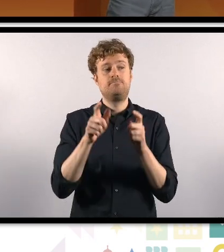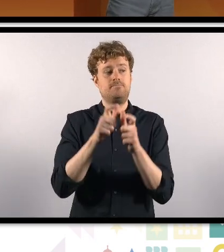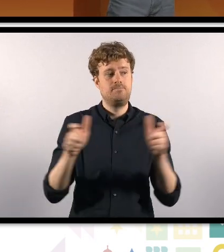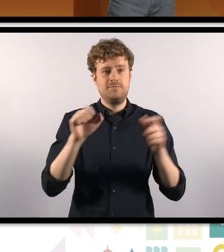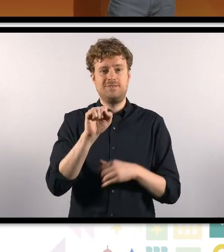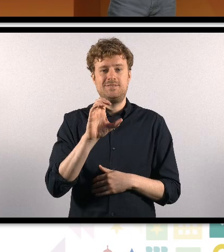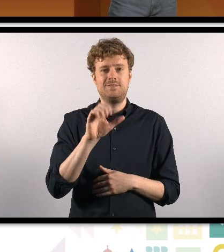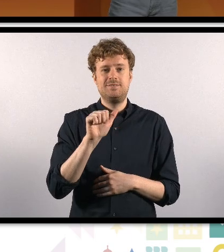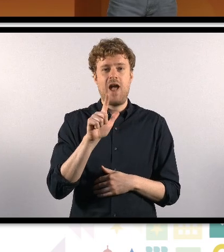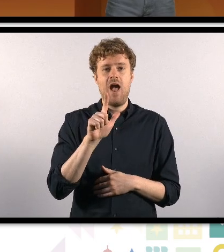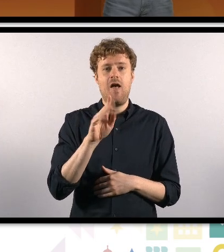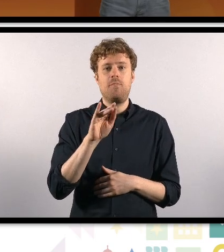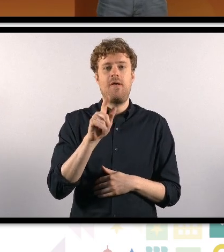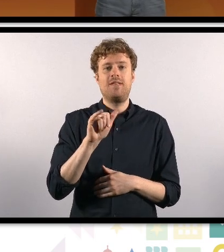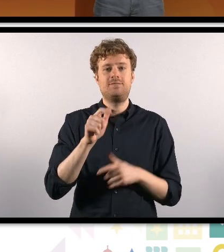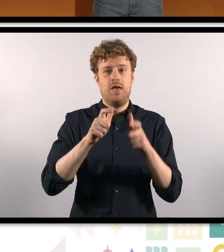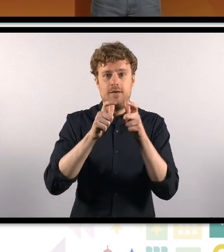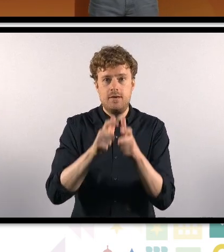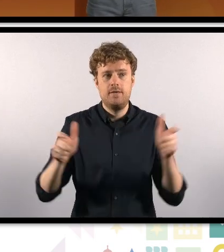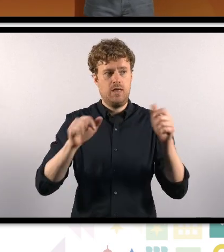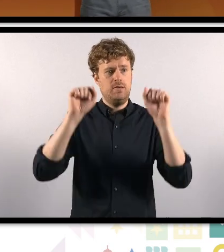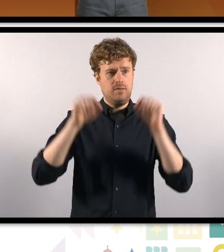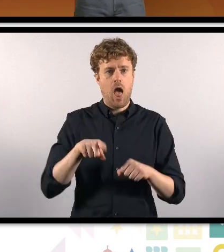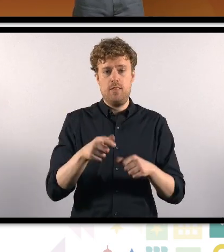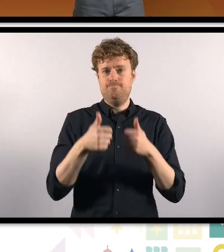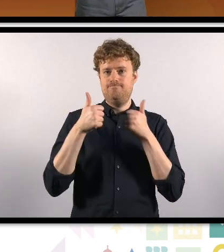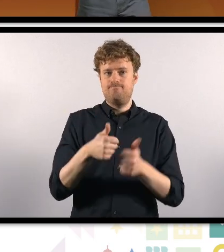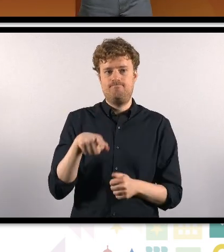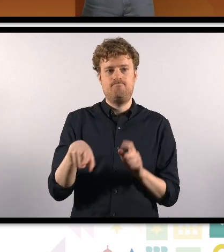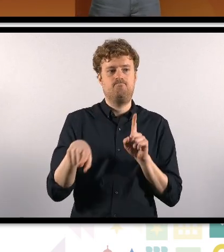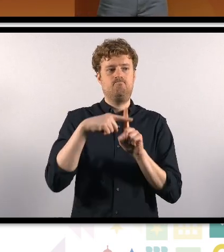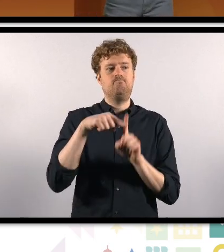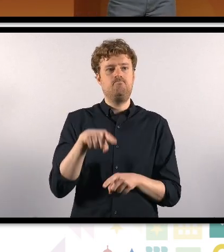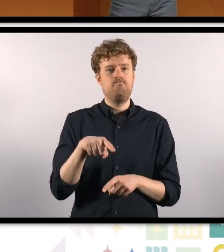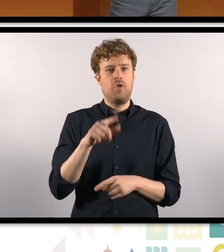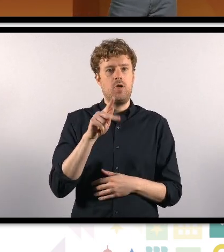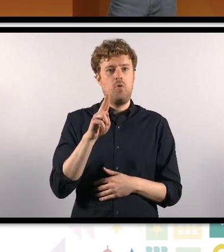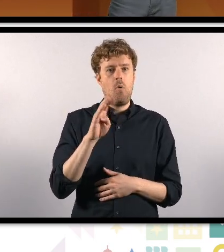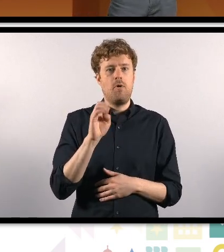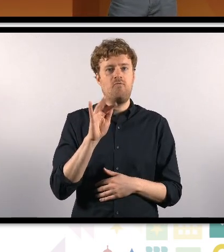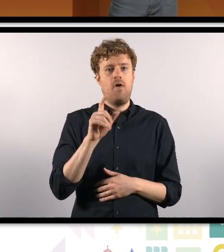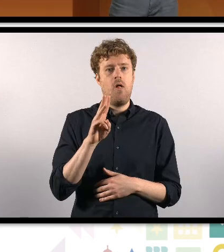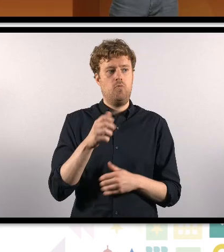for using that as far as getting a faster outcome.